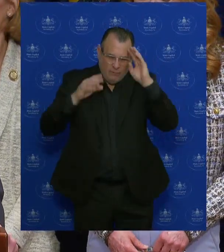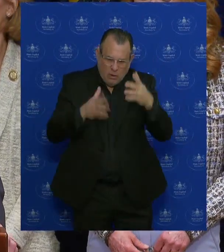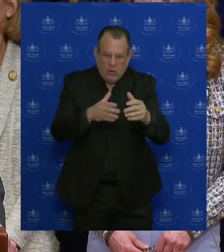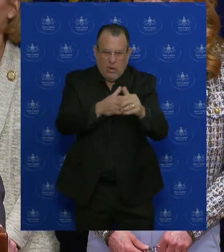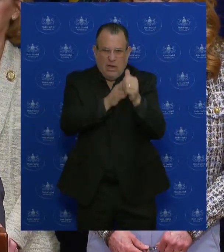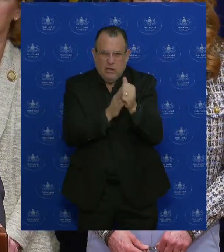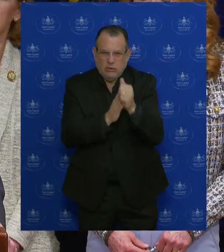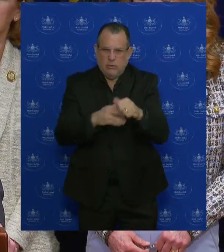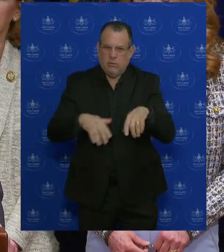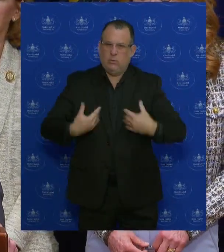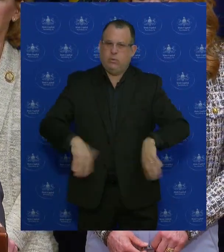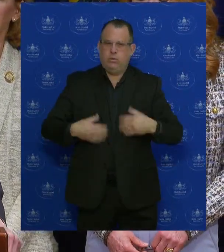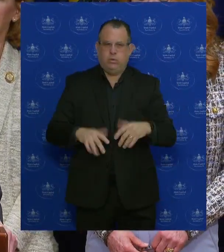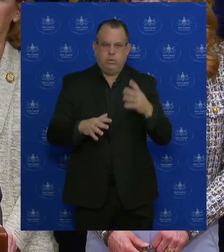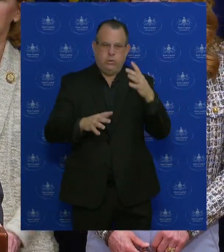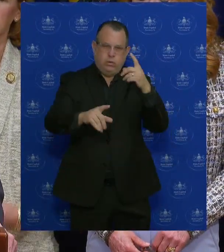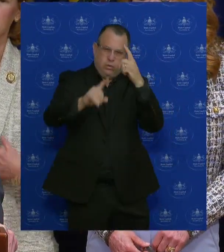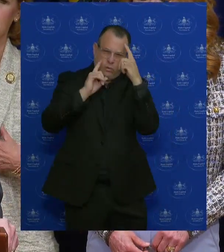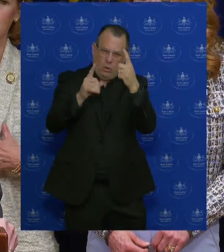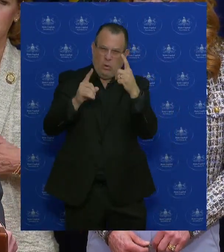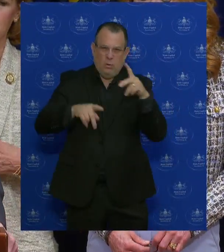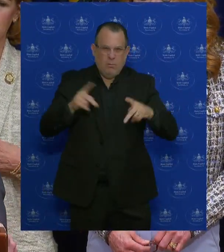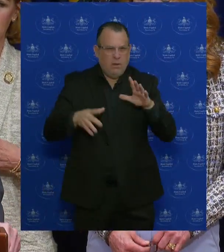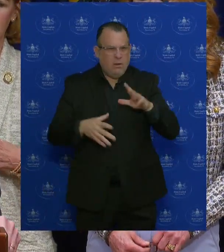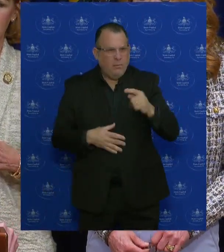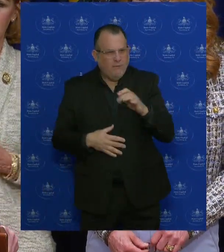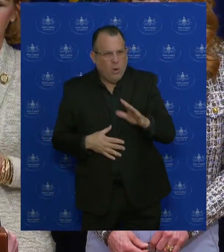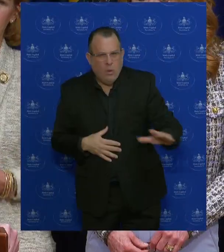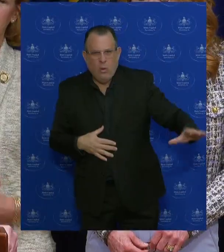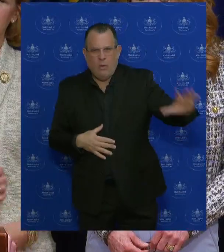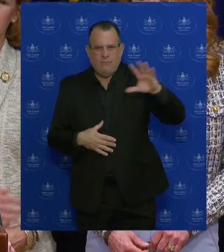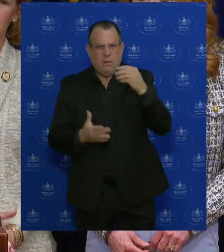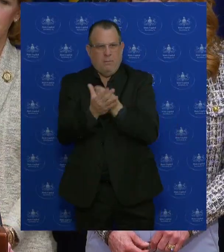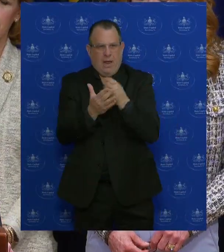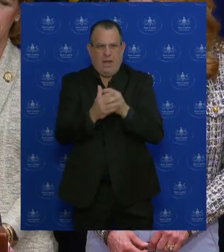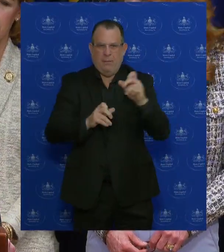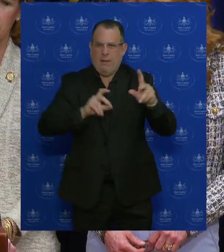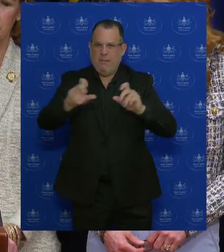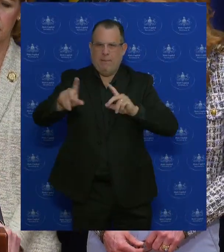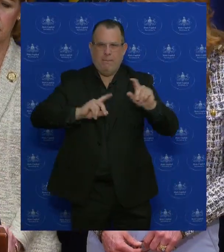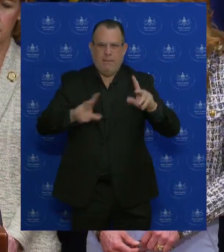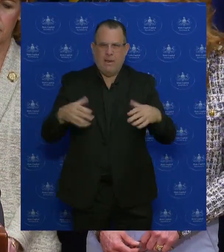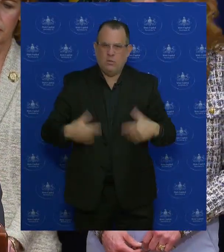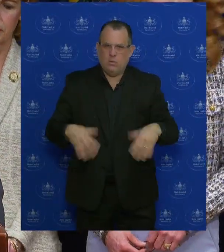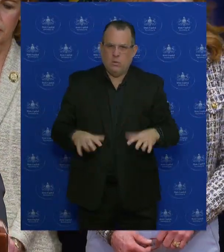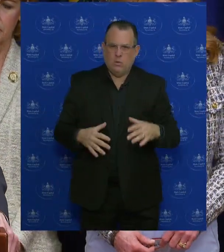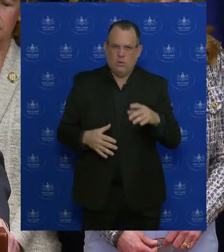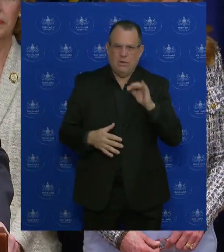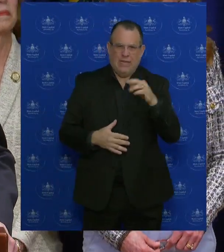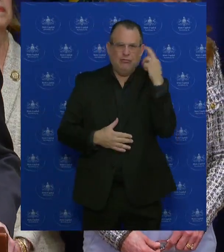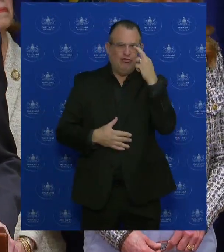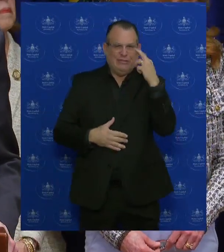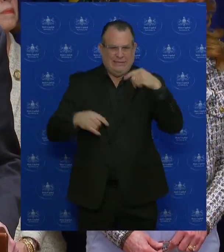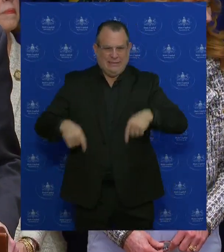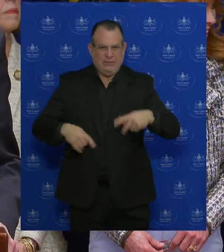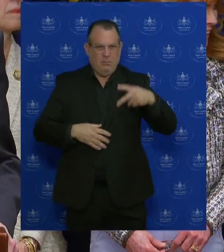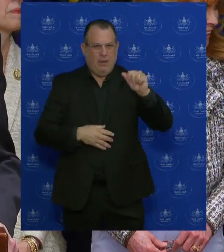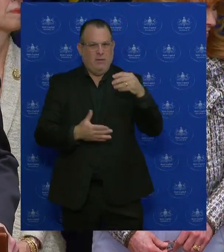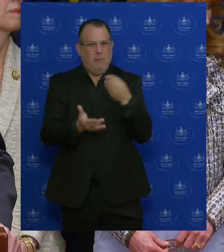Pennsylvanians get back what's rightfully theirs has played a vital role in the success of the Pennsylvania Money Match